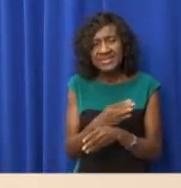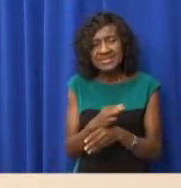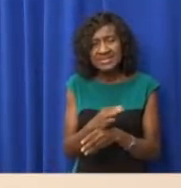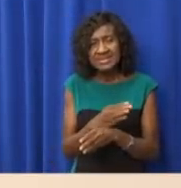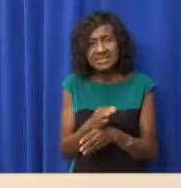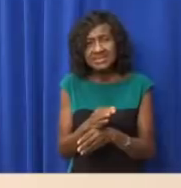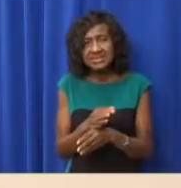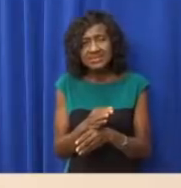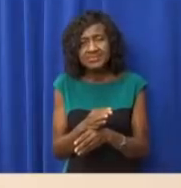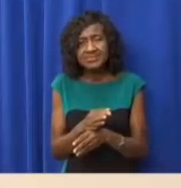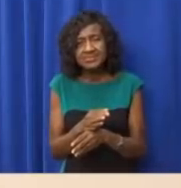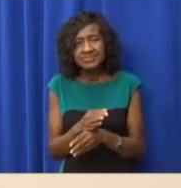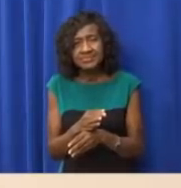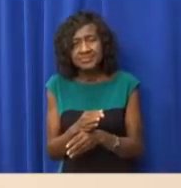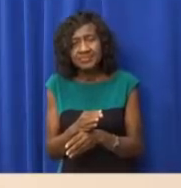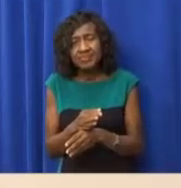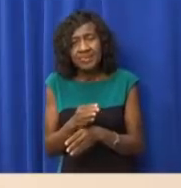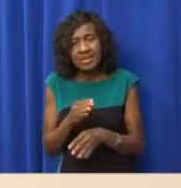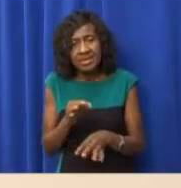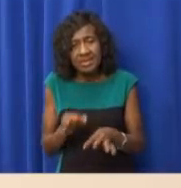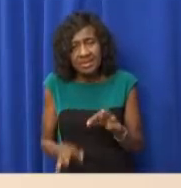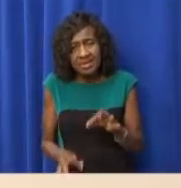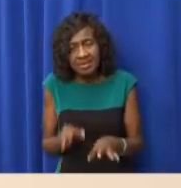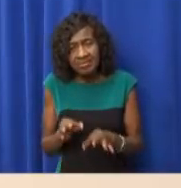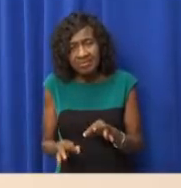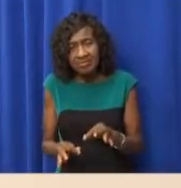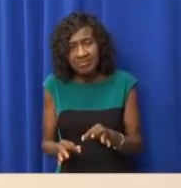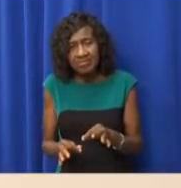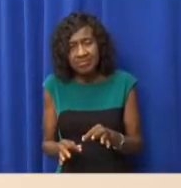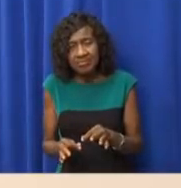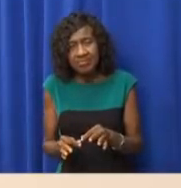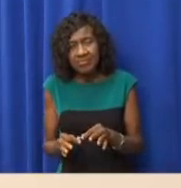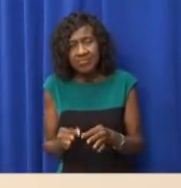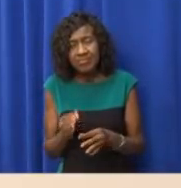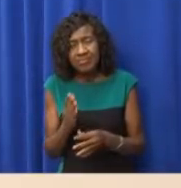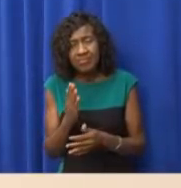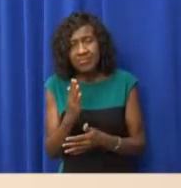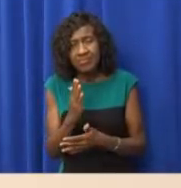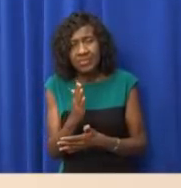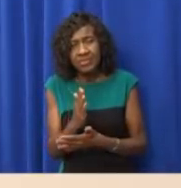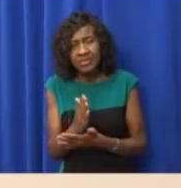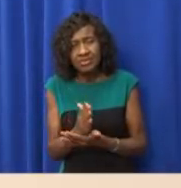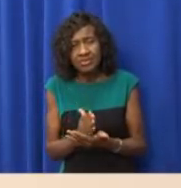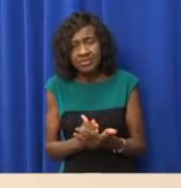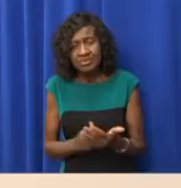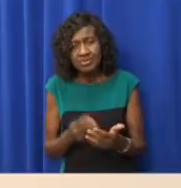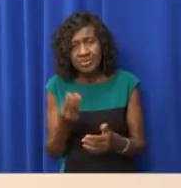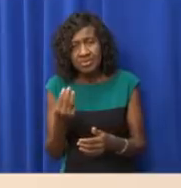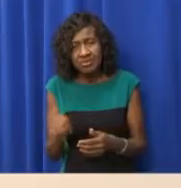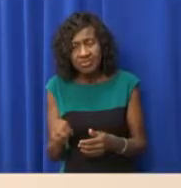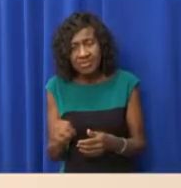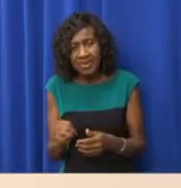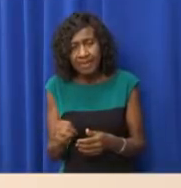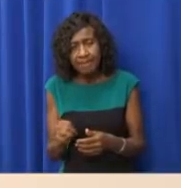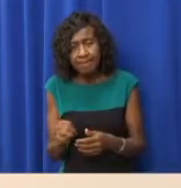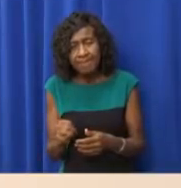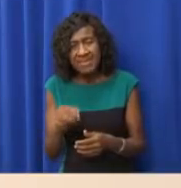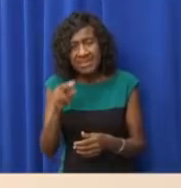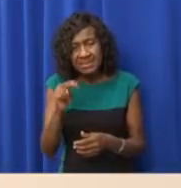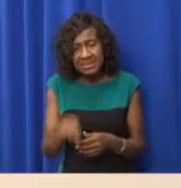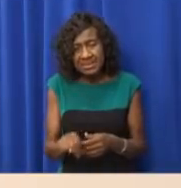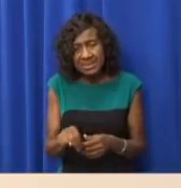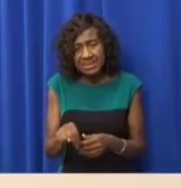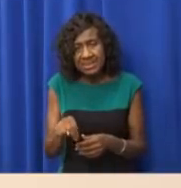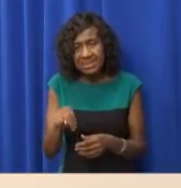themselves, and some of them that are so reliant on or whose premise is